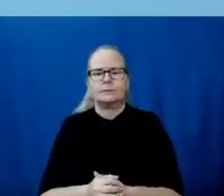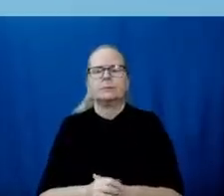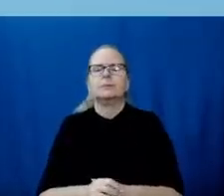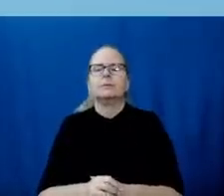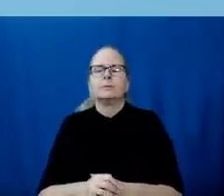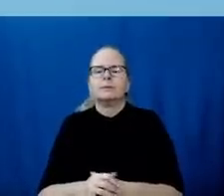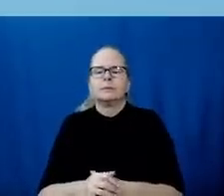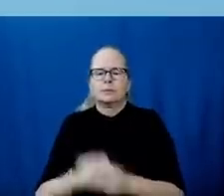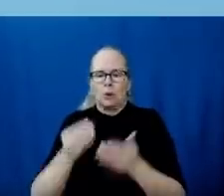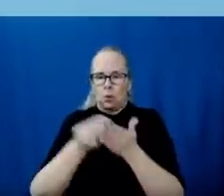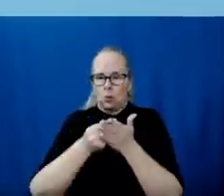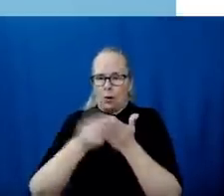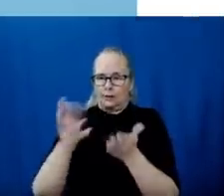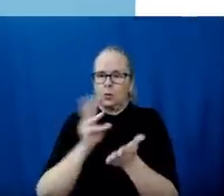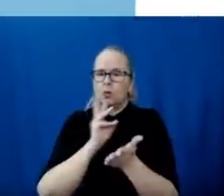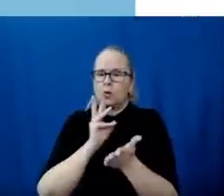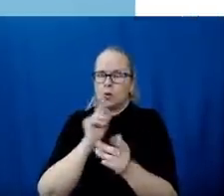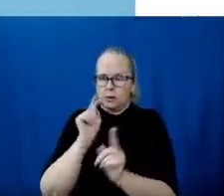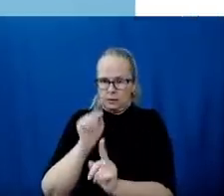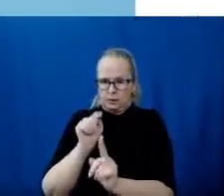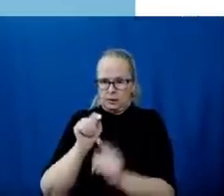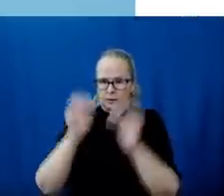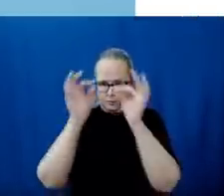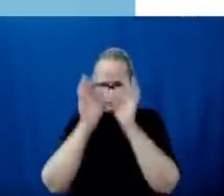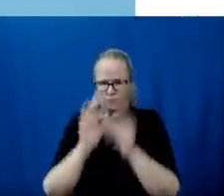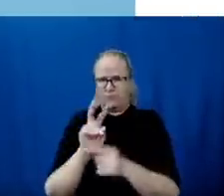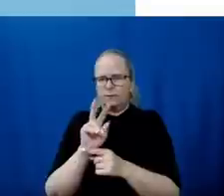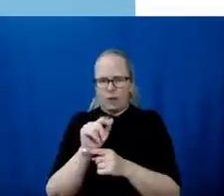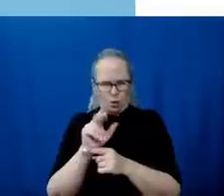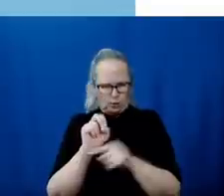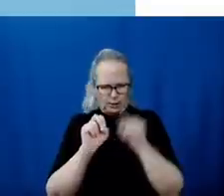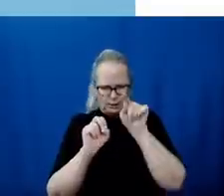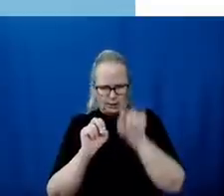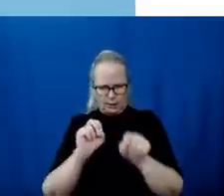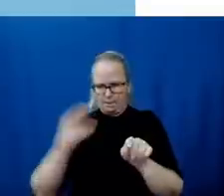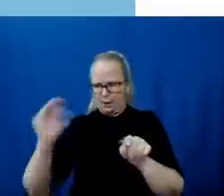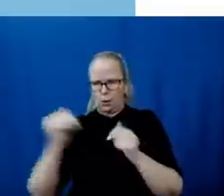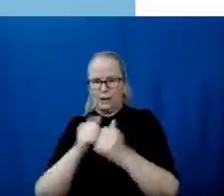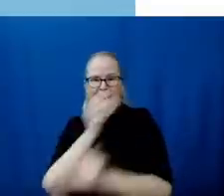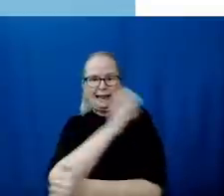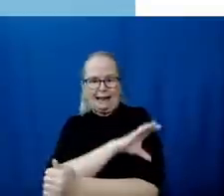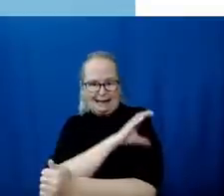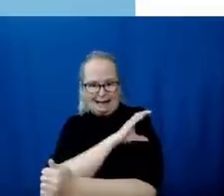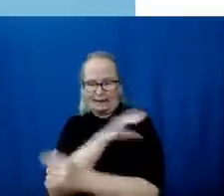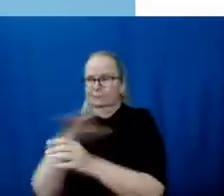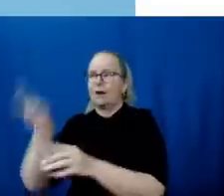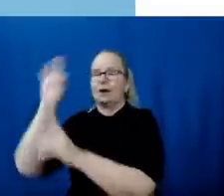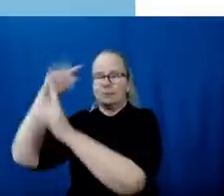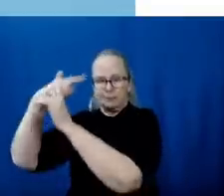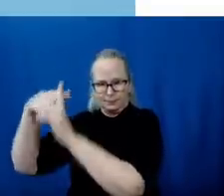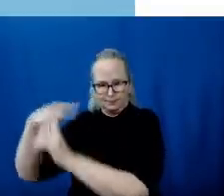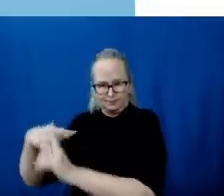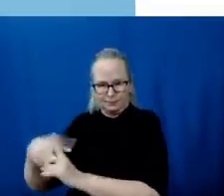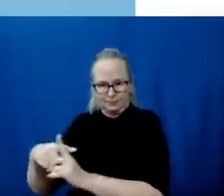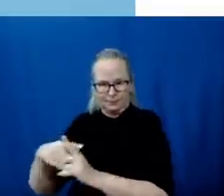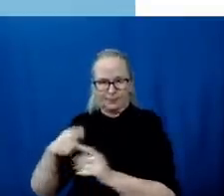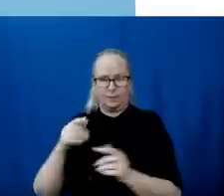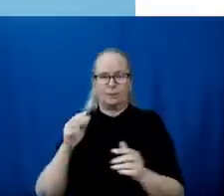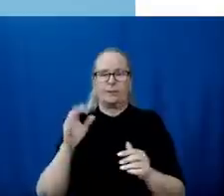What we've been able to do is correlate our wastewater values with clinically diagnosed cases. And this is the city of